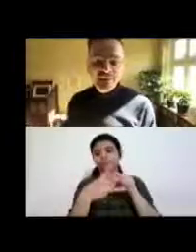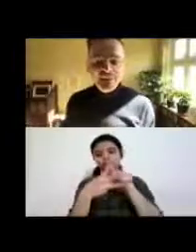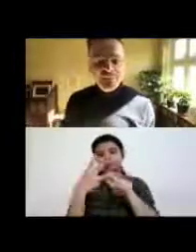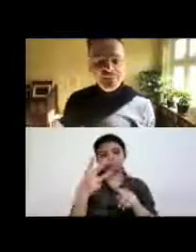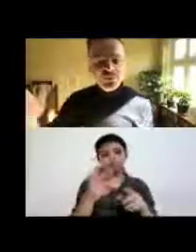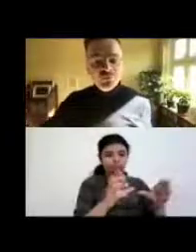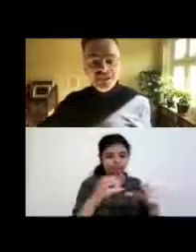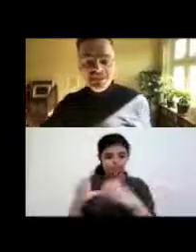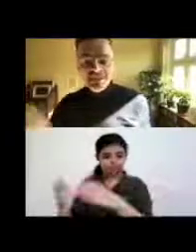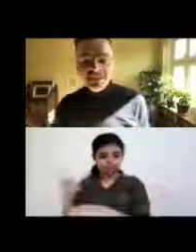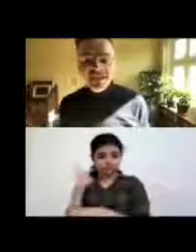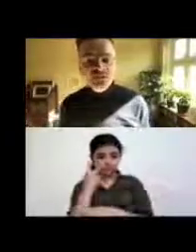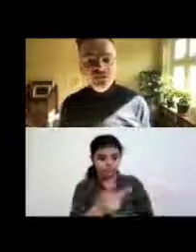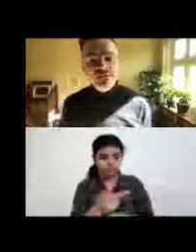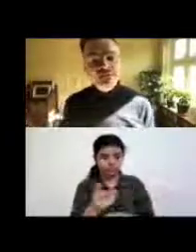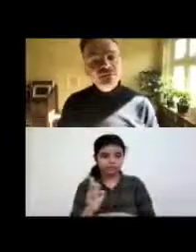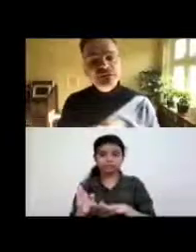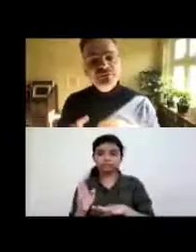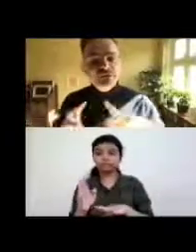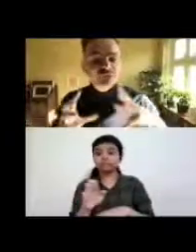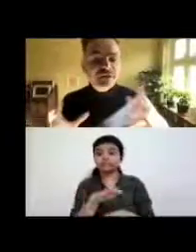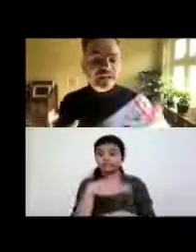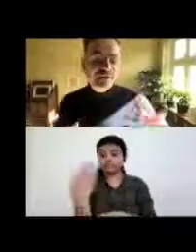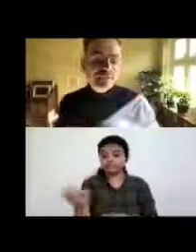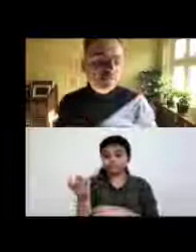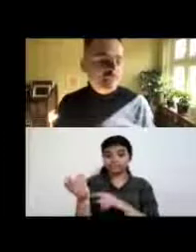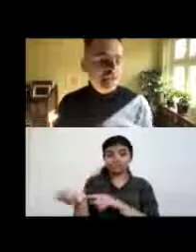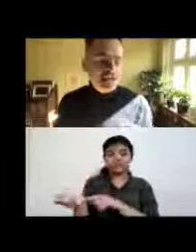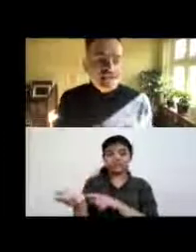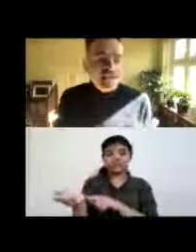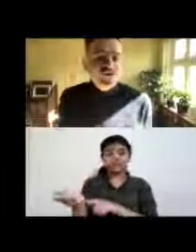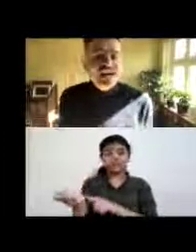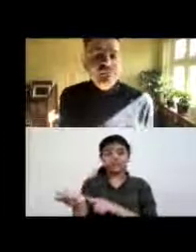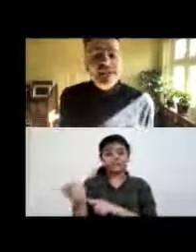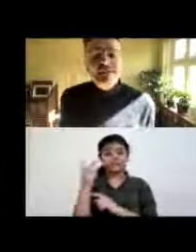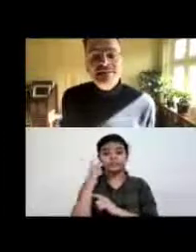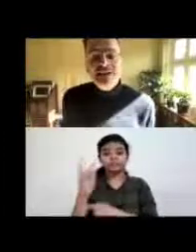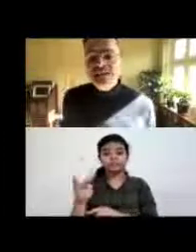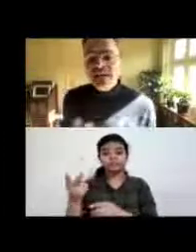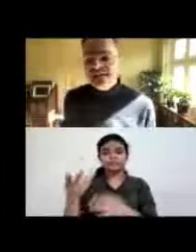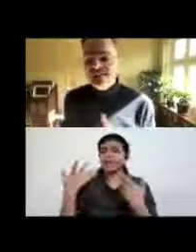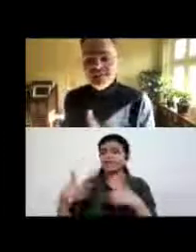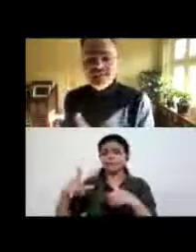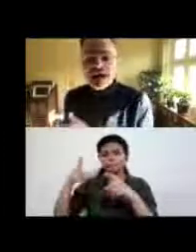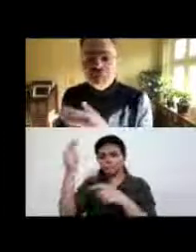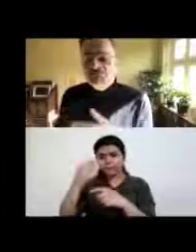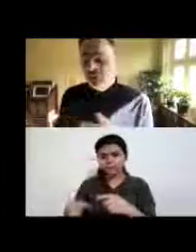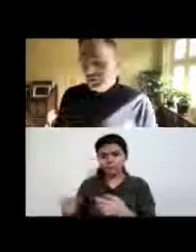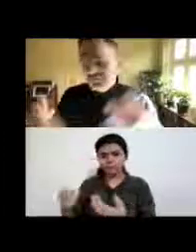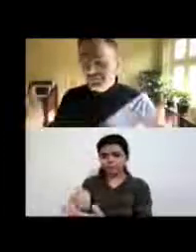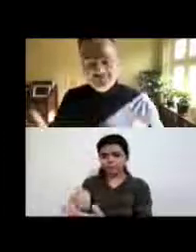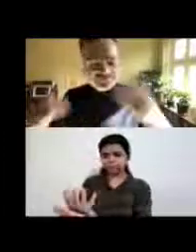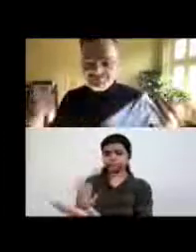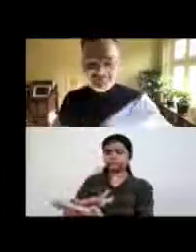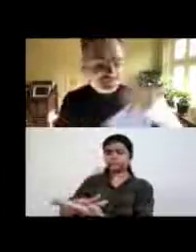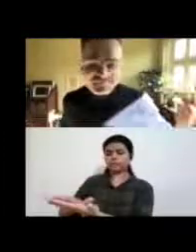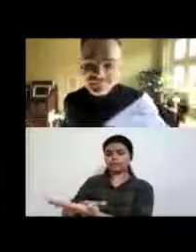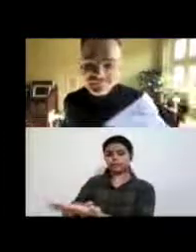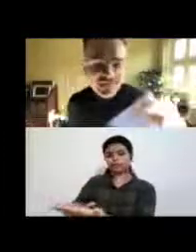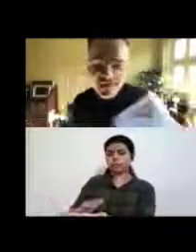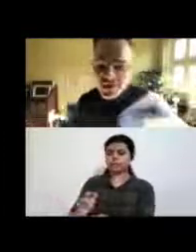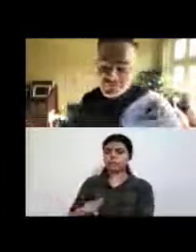piece. On the right-hand side, you have the very, very random tactile painting as it is done